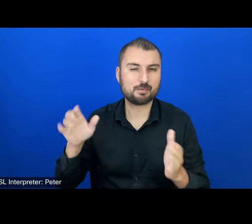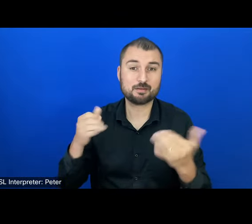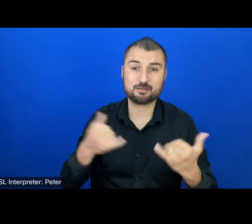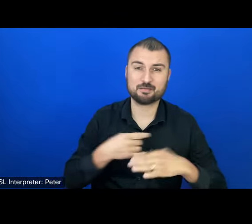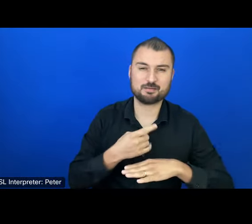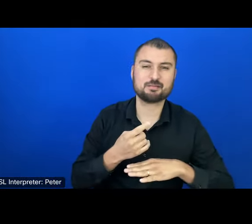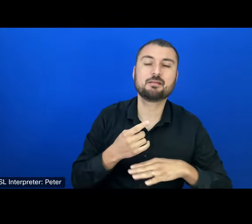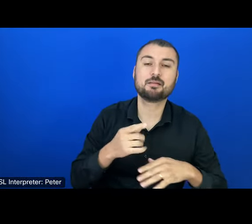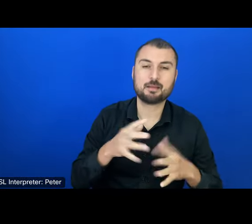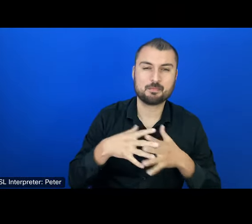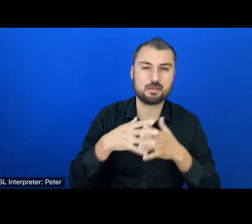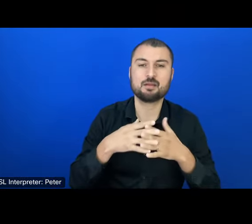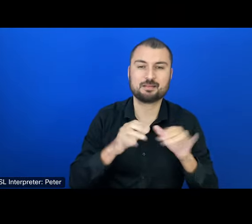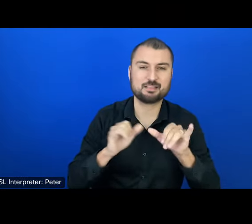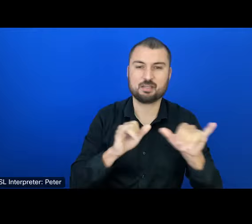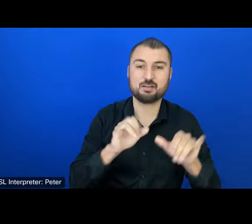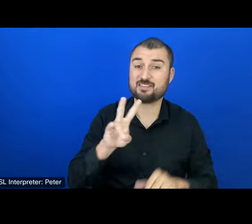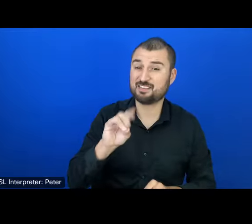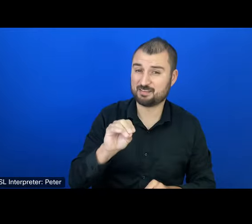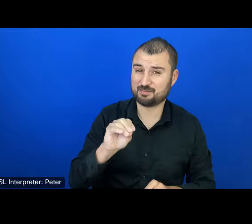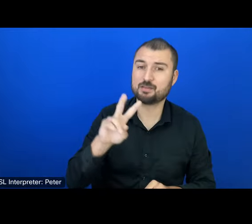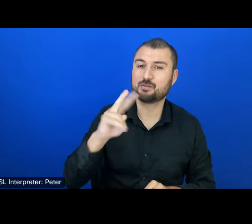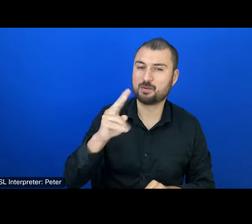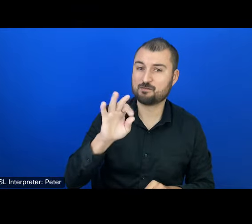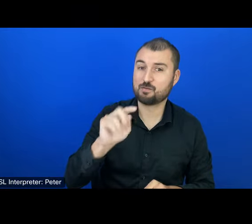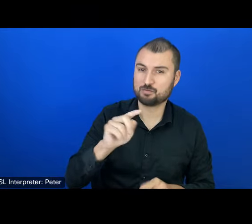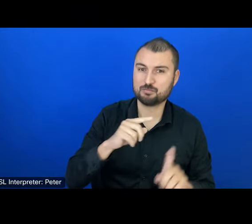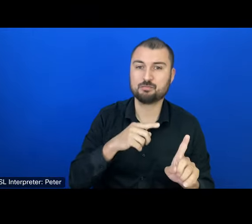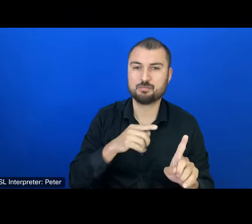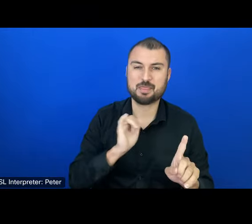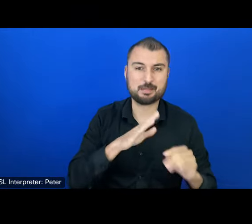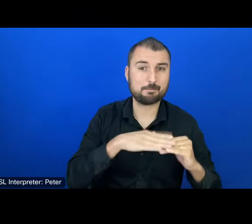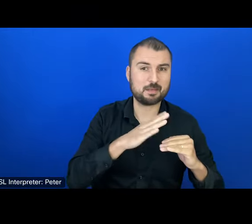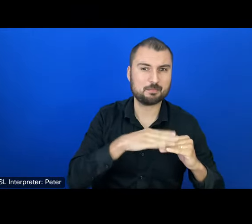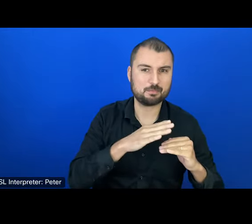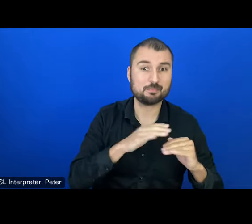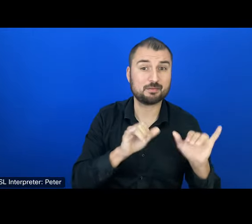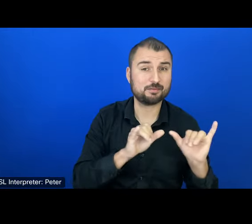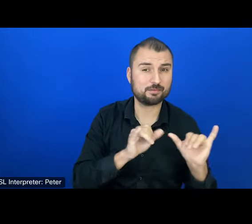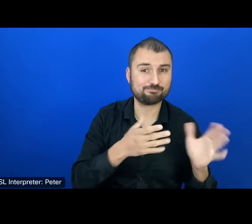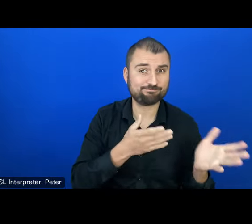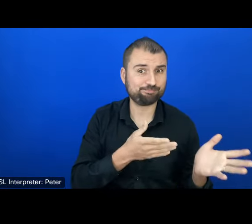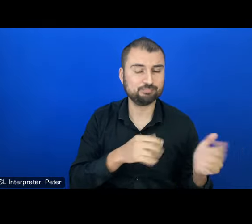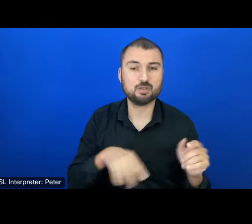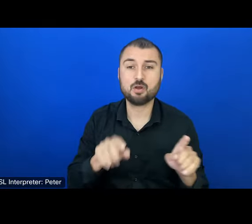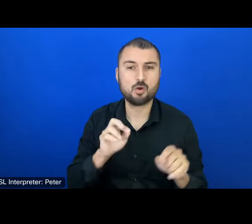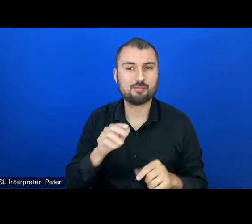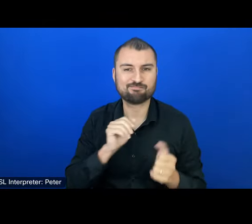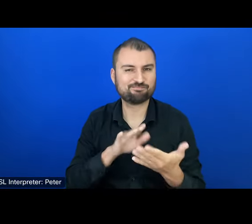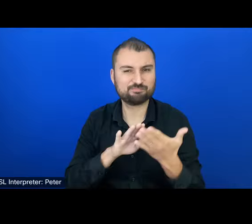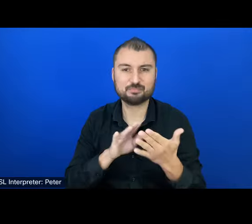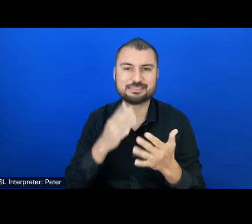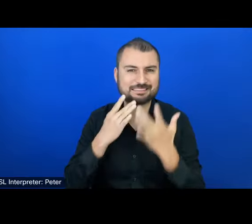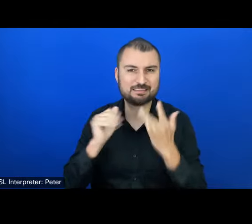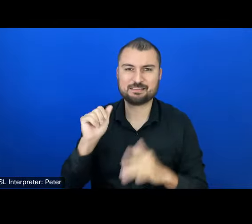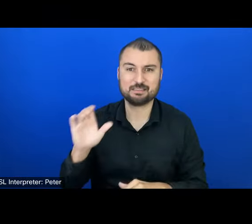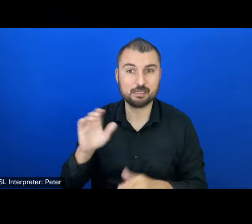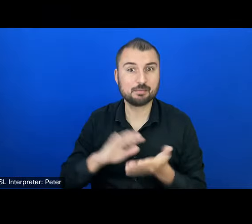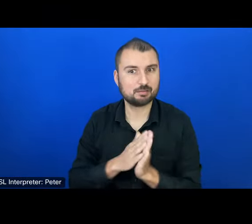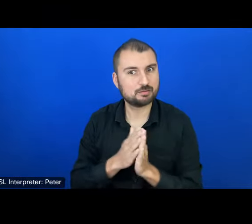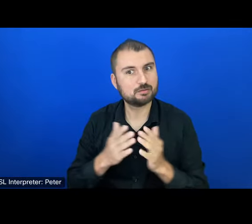American Correctional Association standard of 70 square foot minimum size, nor did it address the lack of air conditioning, which is becoming